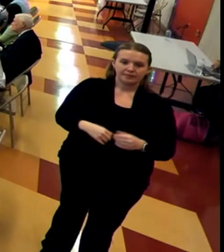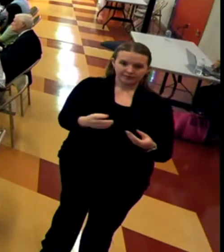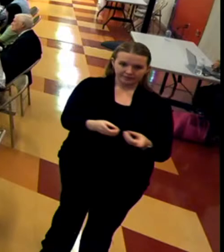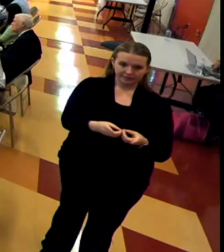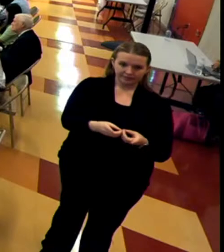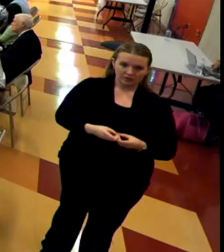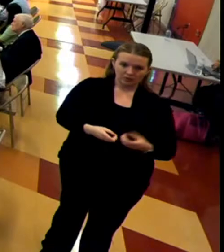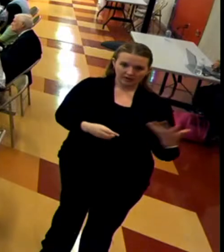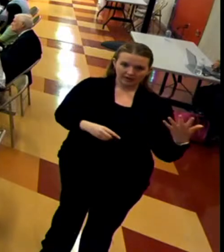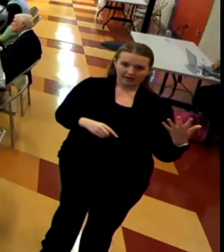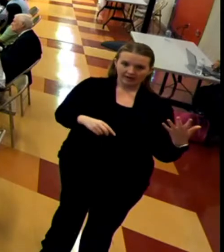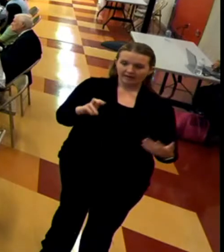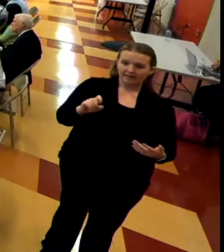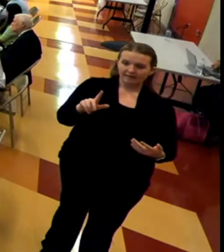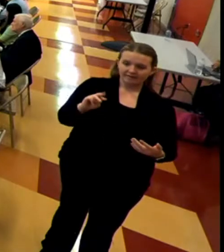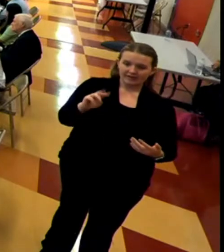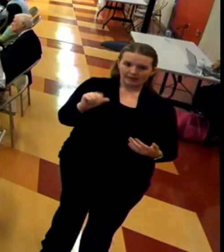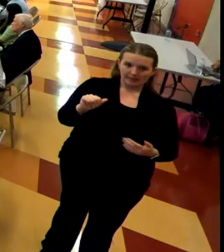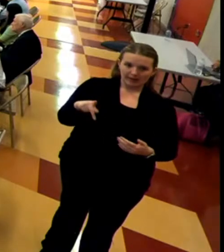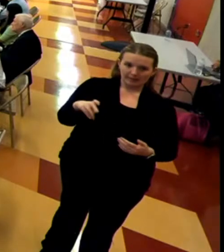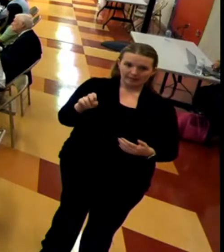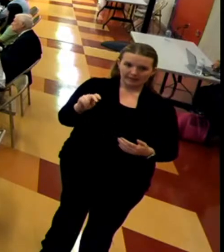District 5, Elma Pena.